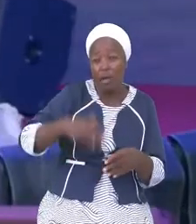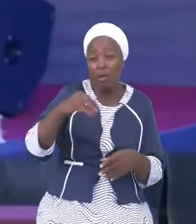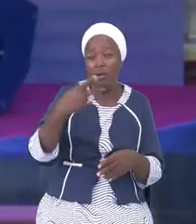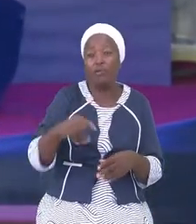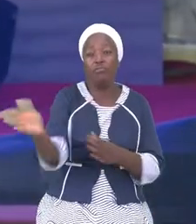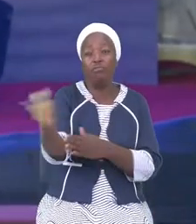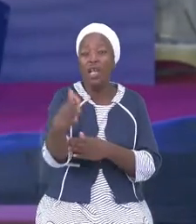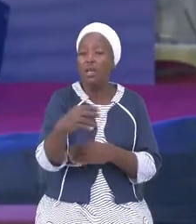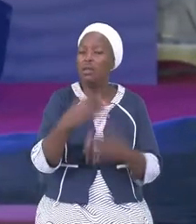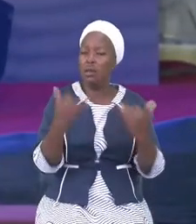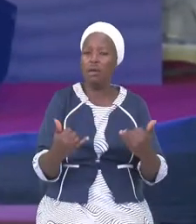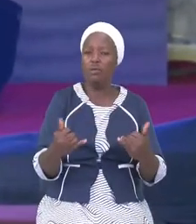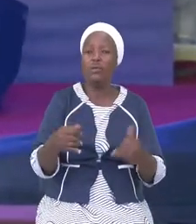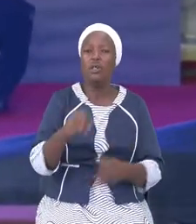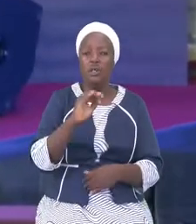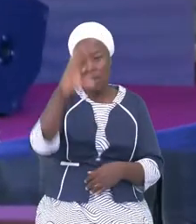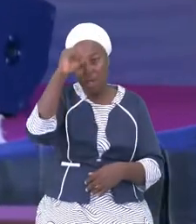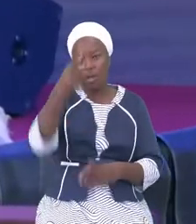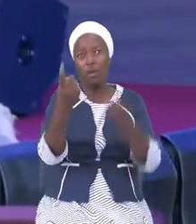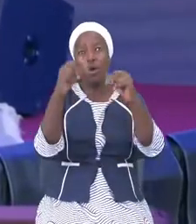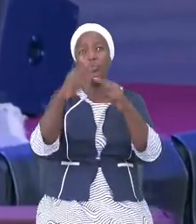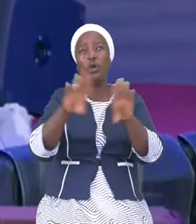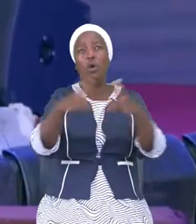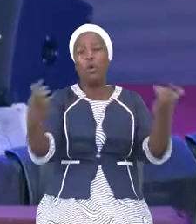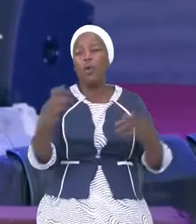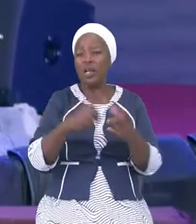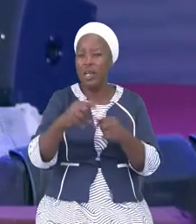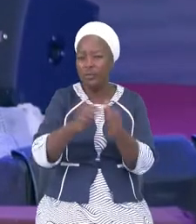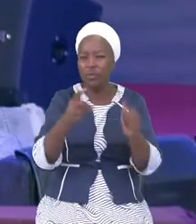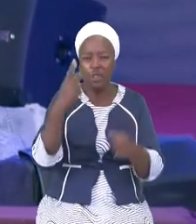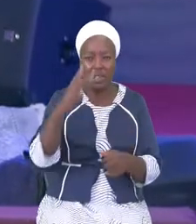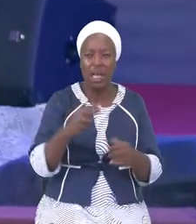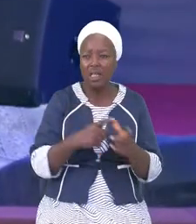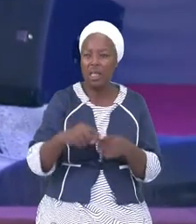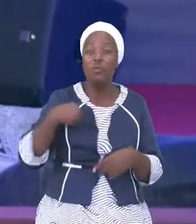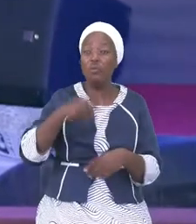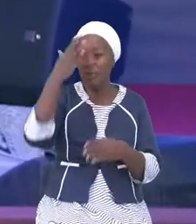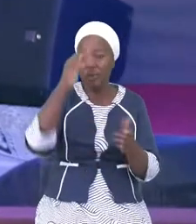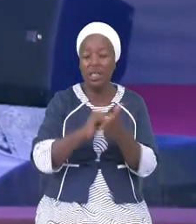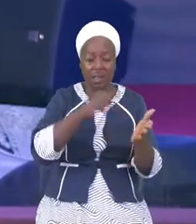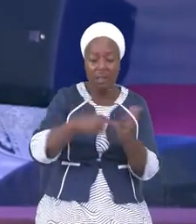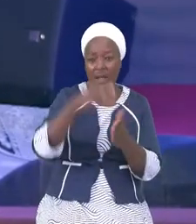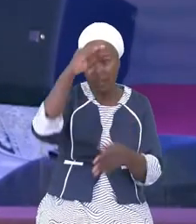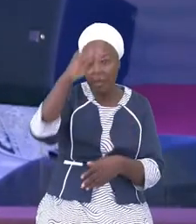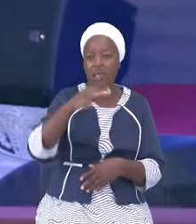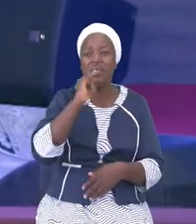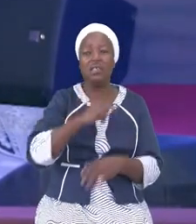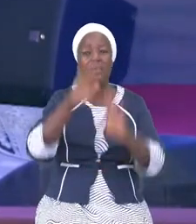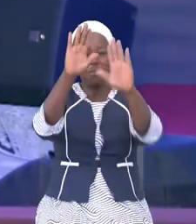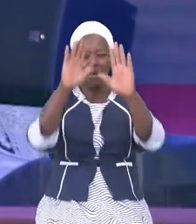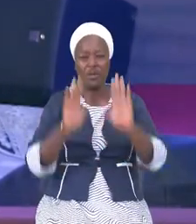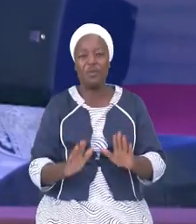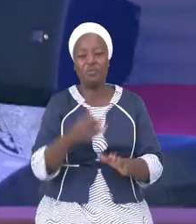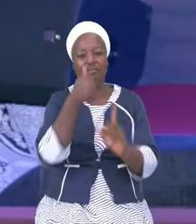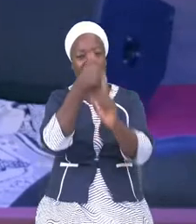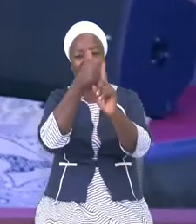hell, now it comes to the open, and we know that this man, he is a miracle